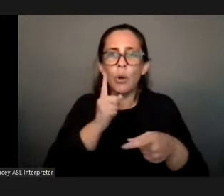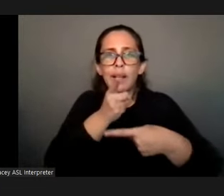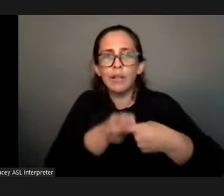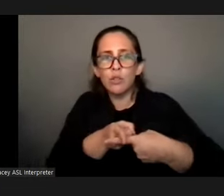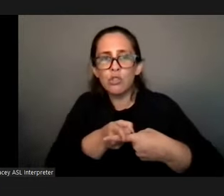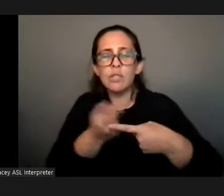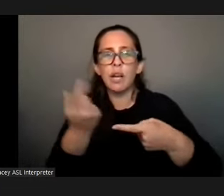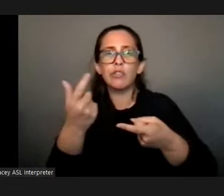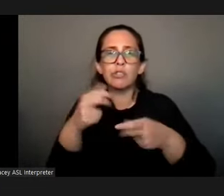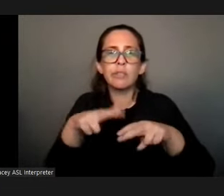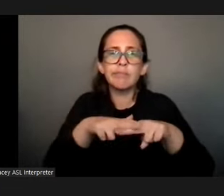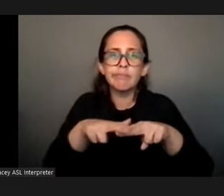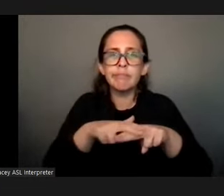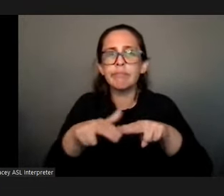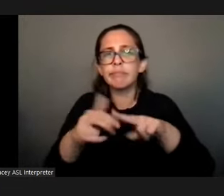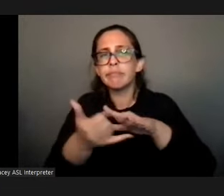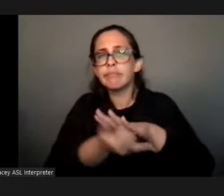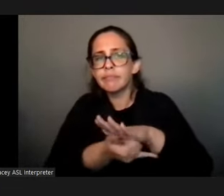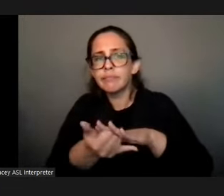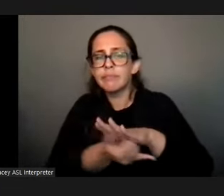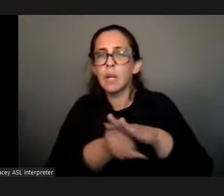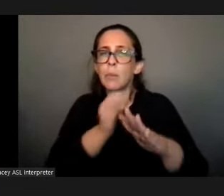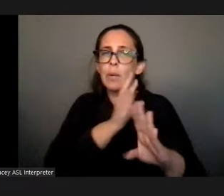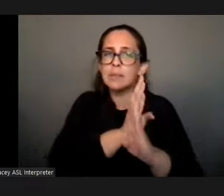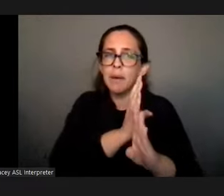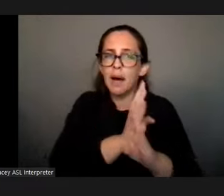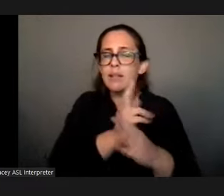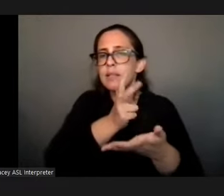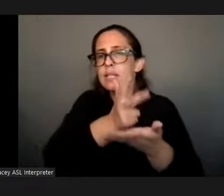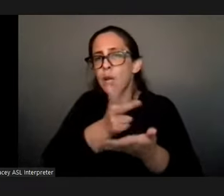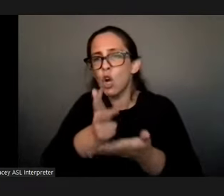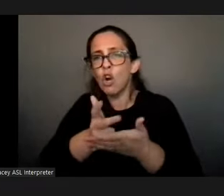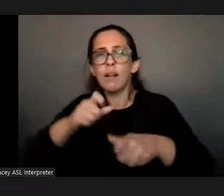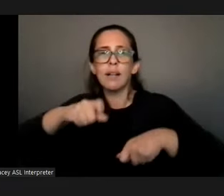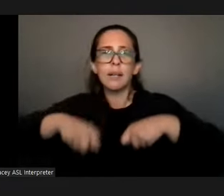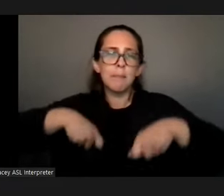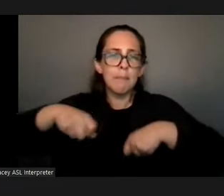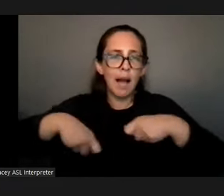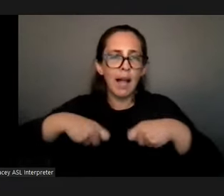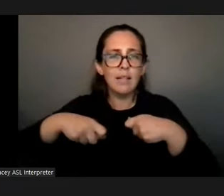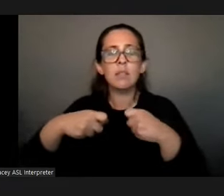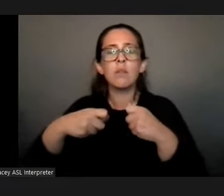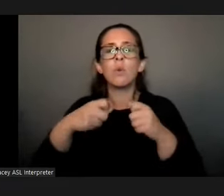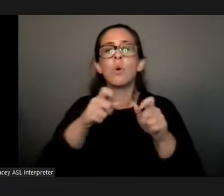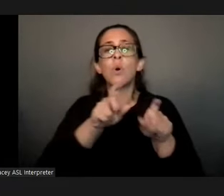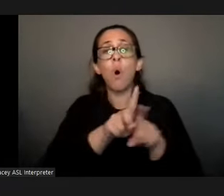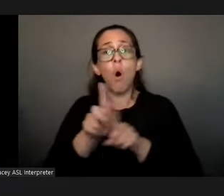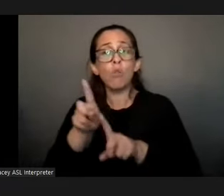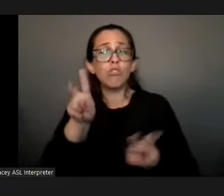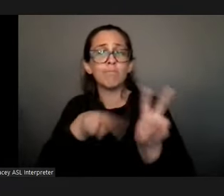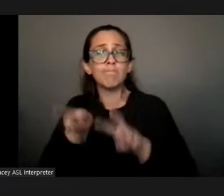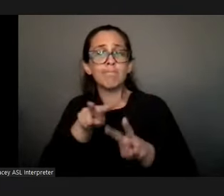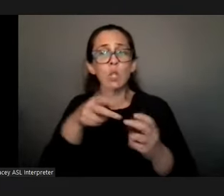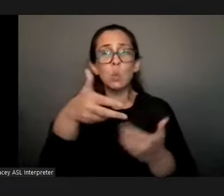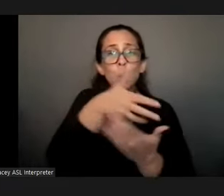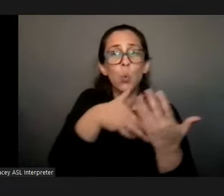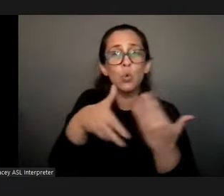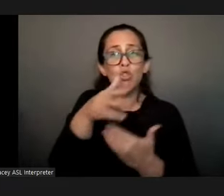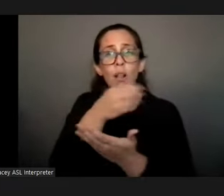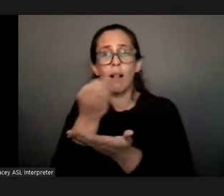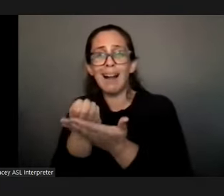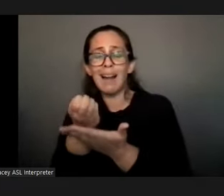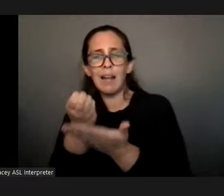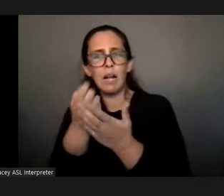rail, subways and buses, parking and pedestrian and bicyclists. We'll also be looking at social and economic considerations